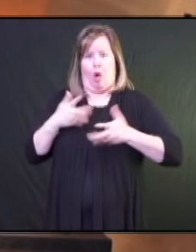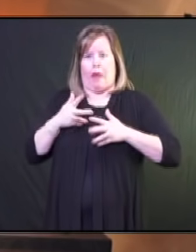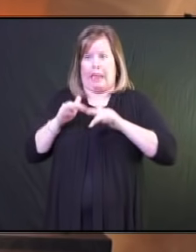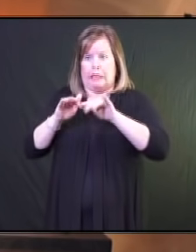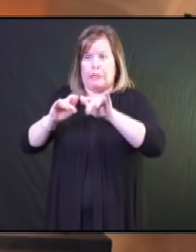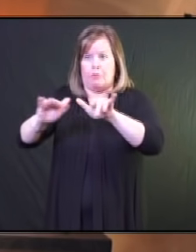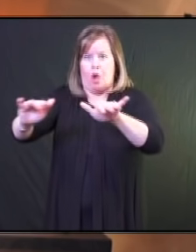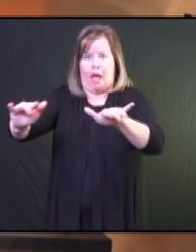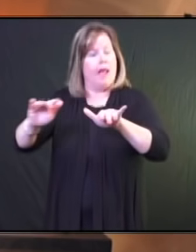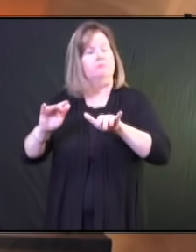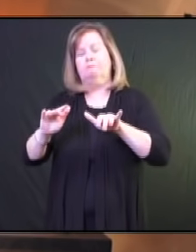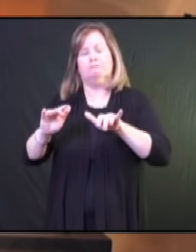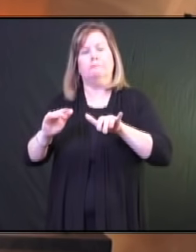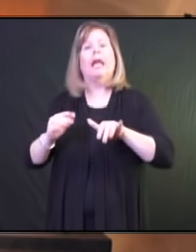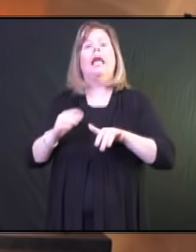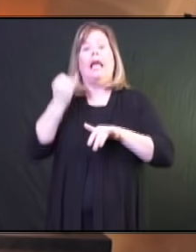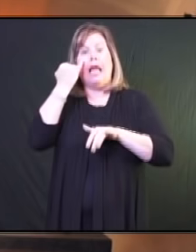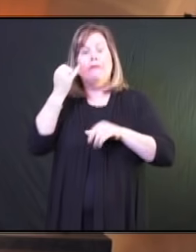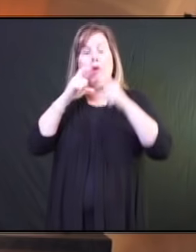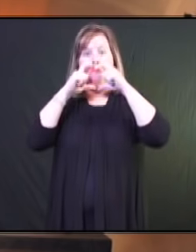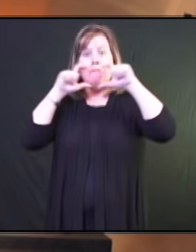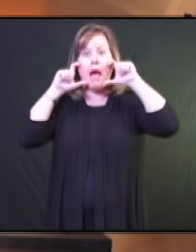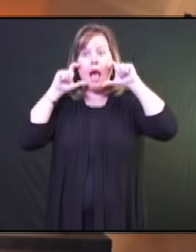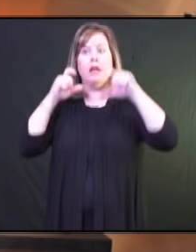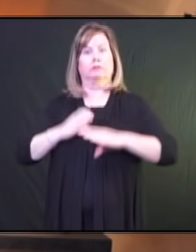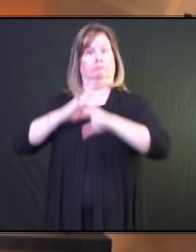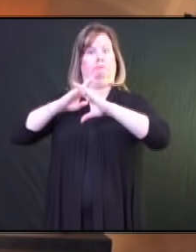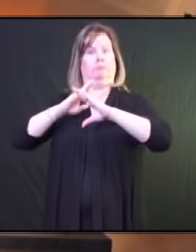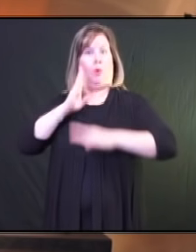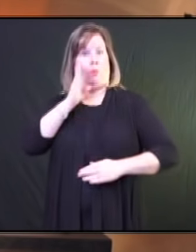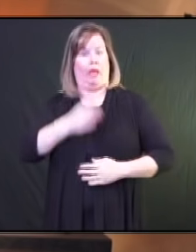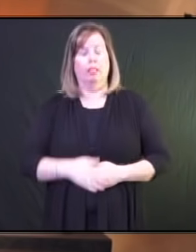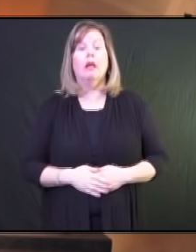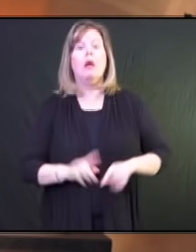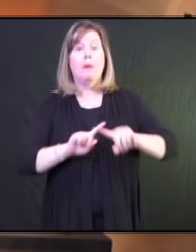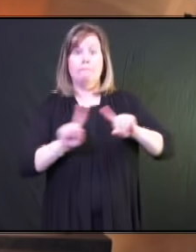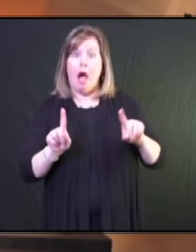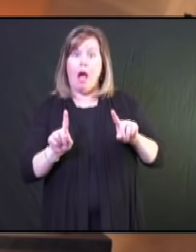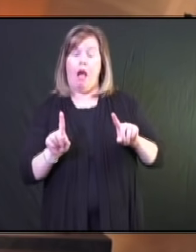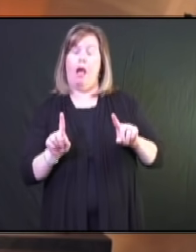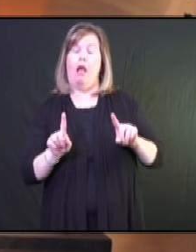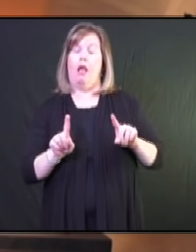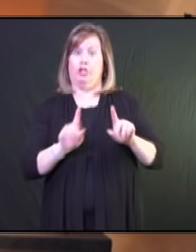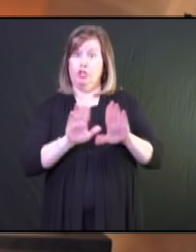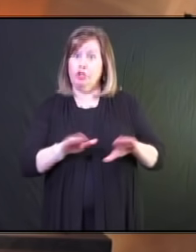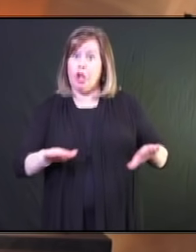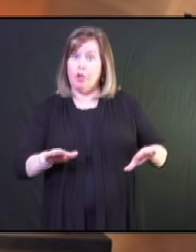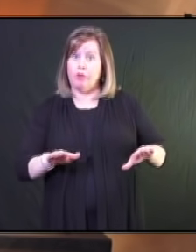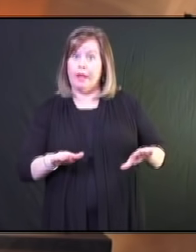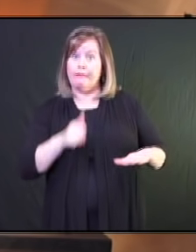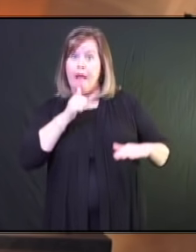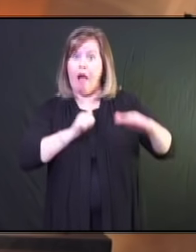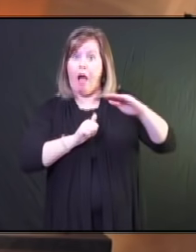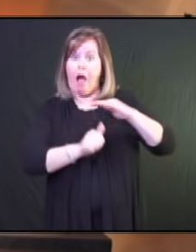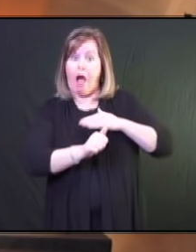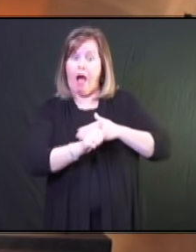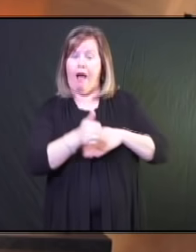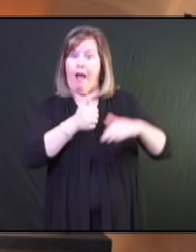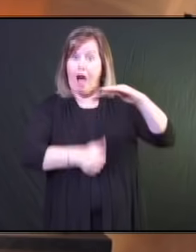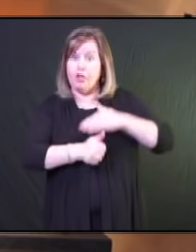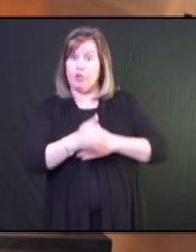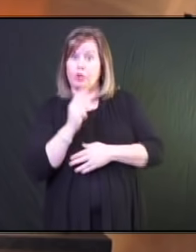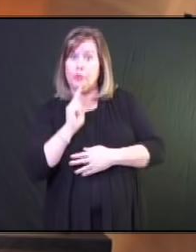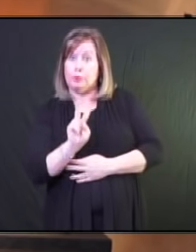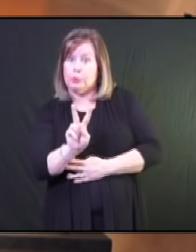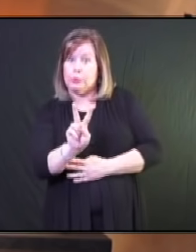who can wear a mask should. But children, especially under the age of 2, should never wear a mask. The risk of